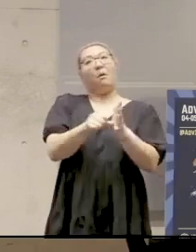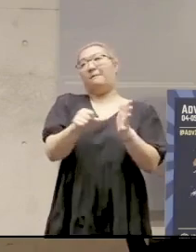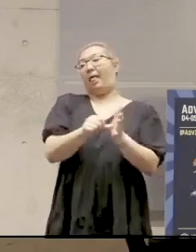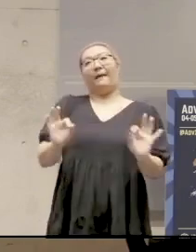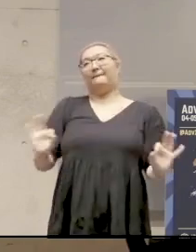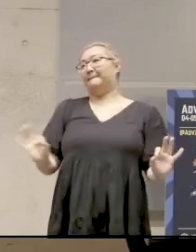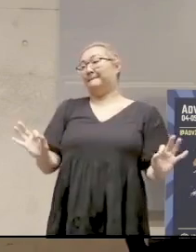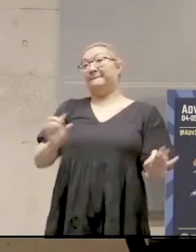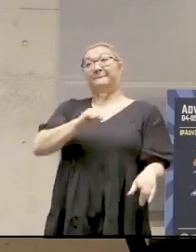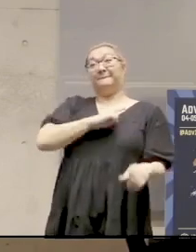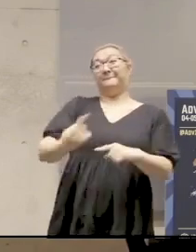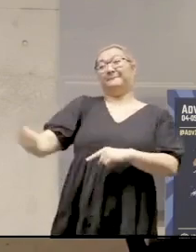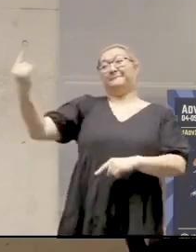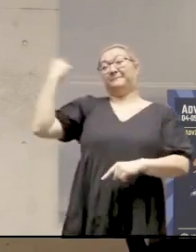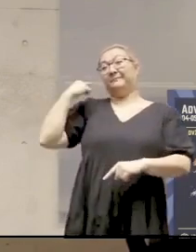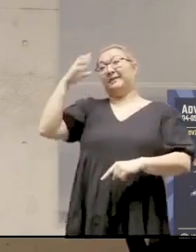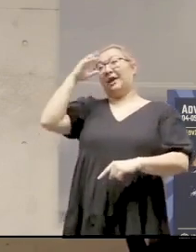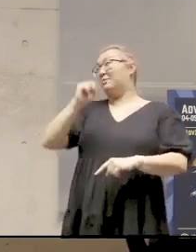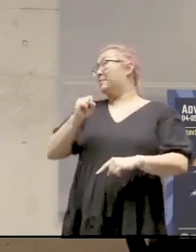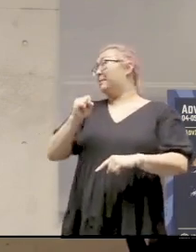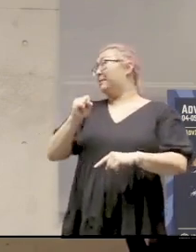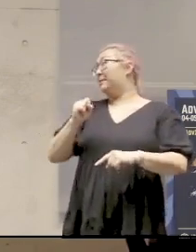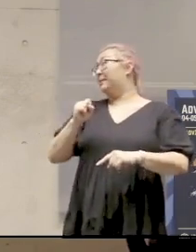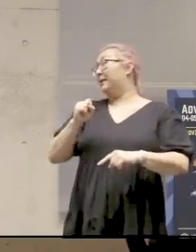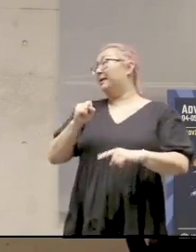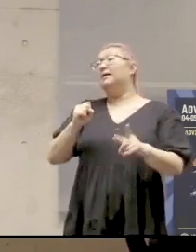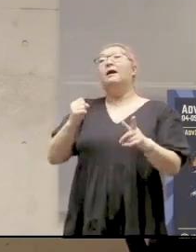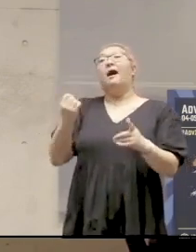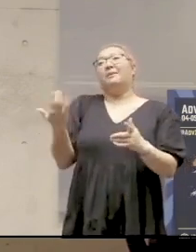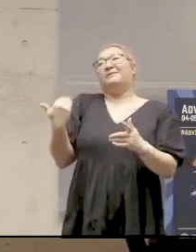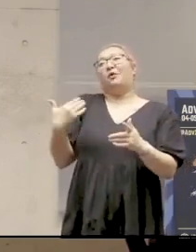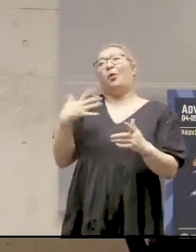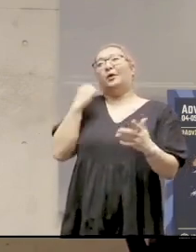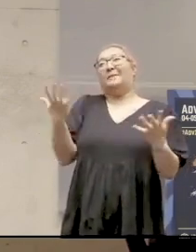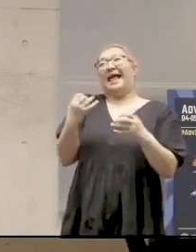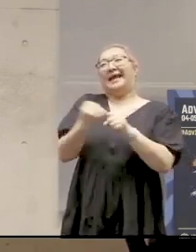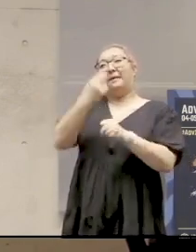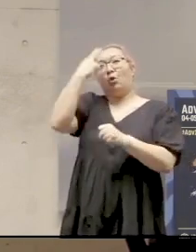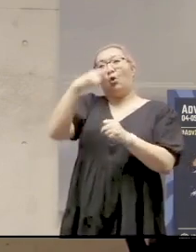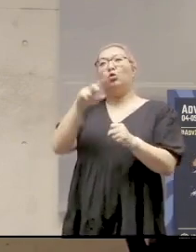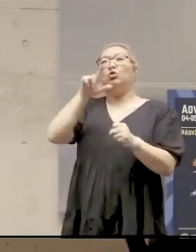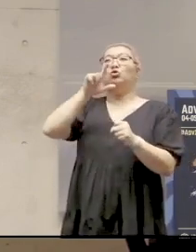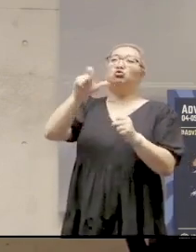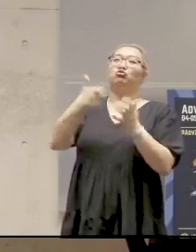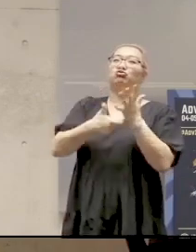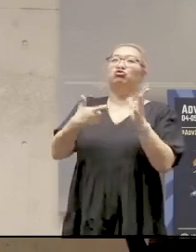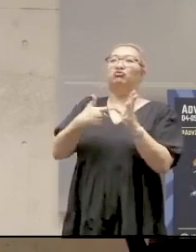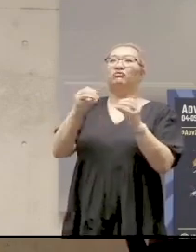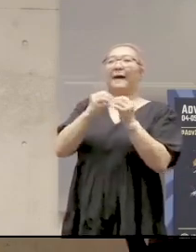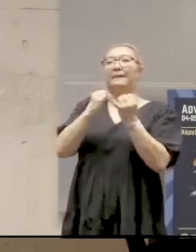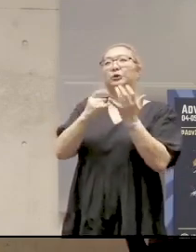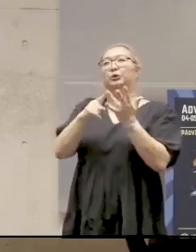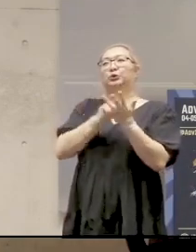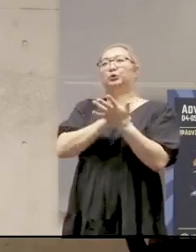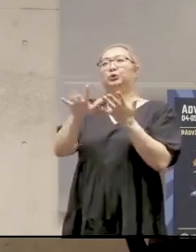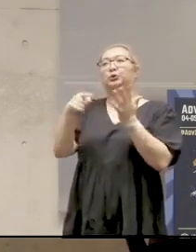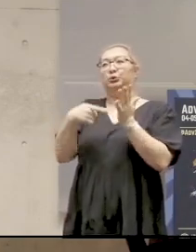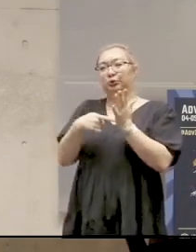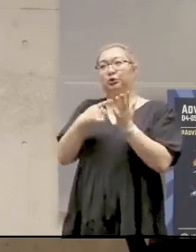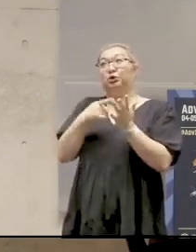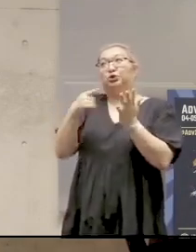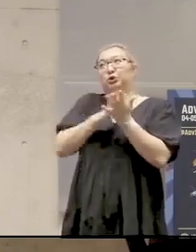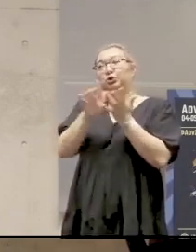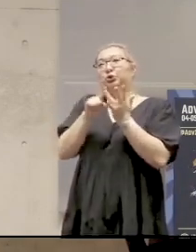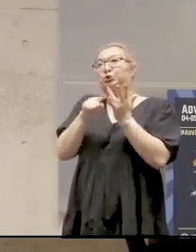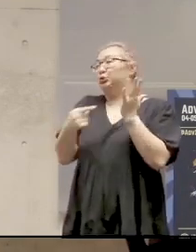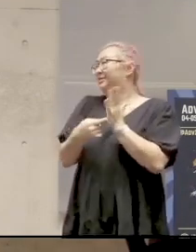because one thing I used to do for PC Gamer was a series called Crapshoot, which is sort of playing some of the weirdest, most obscure games in the world. And